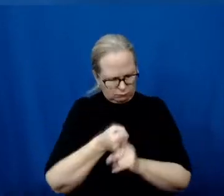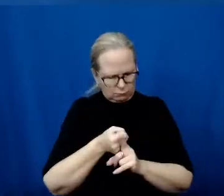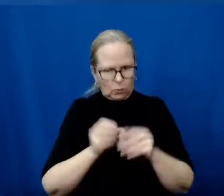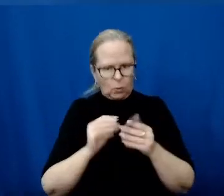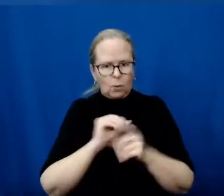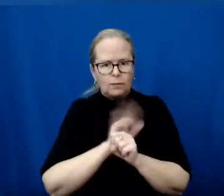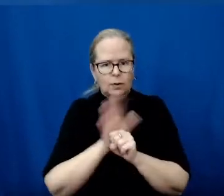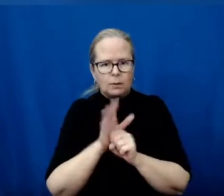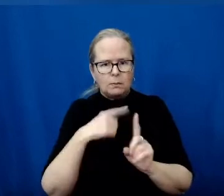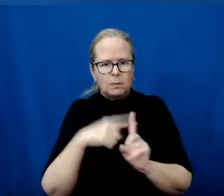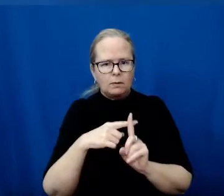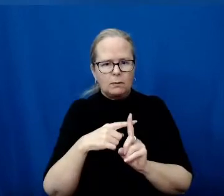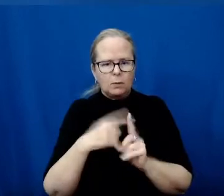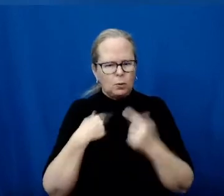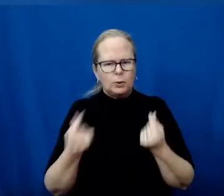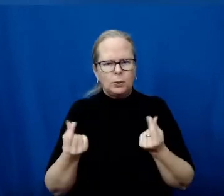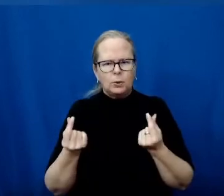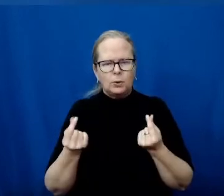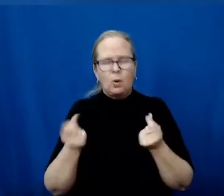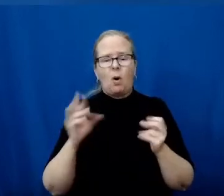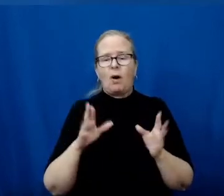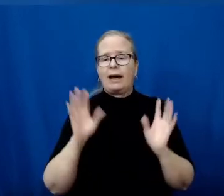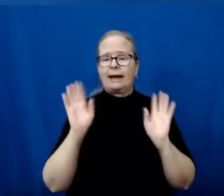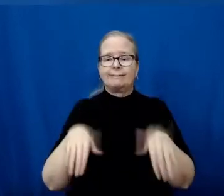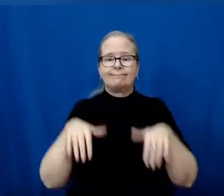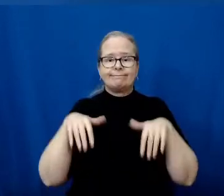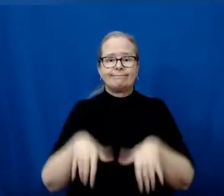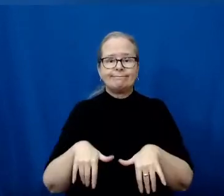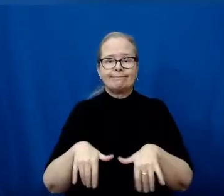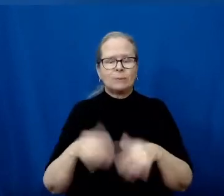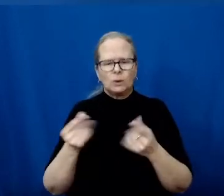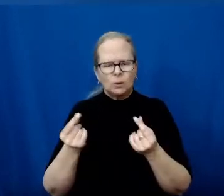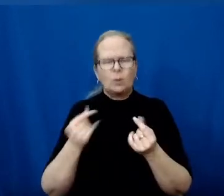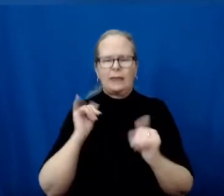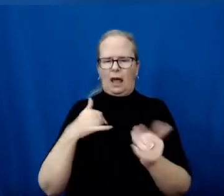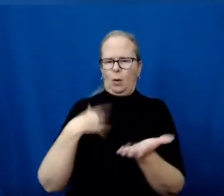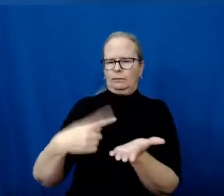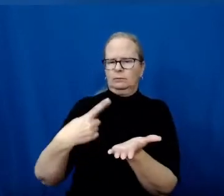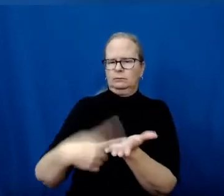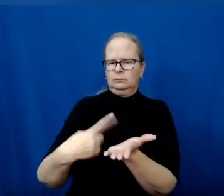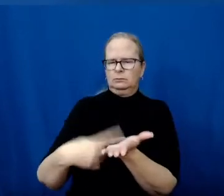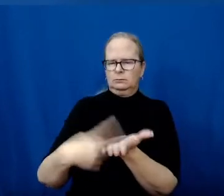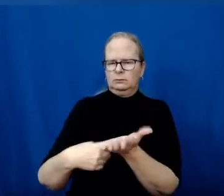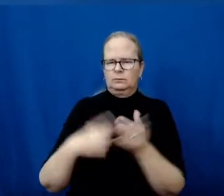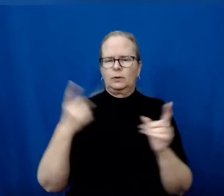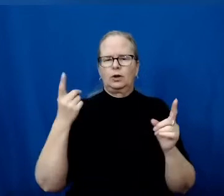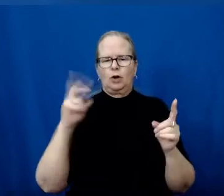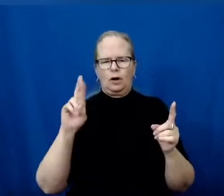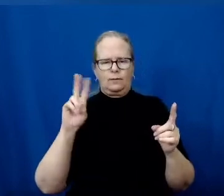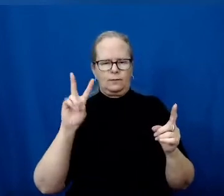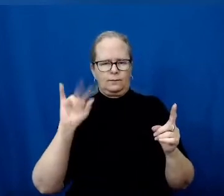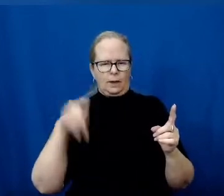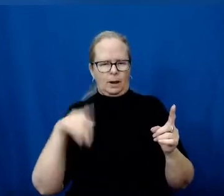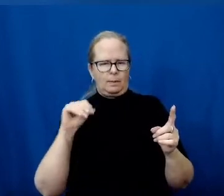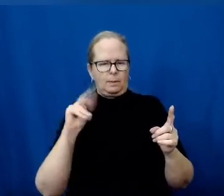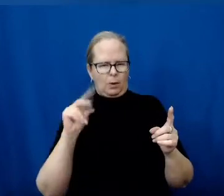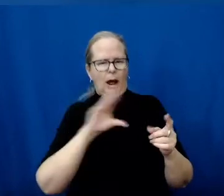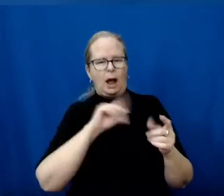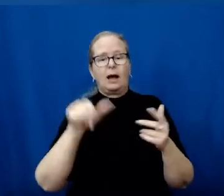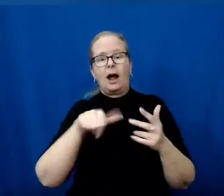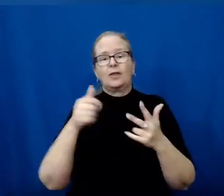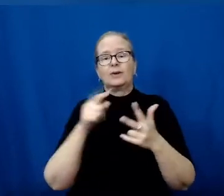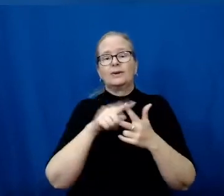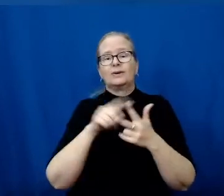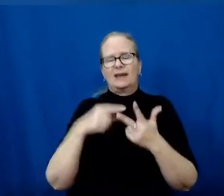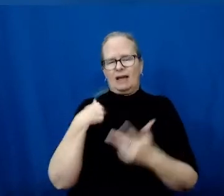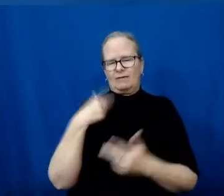Vipond, I am so grateful to have three amazing guests with me. I'm going to start with a round of introductions,